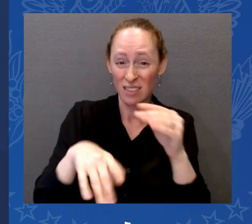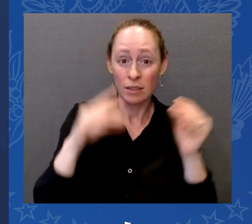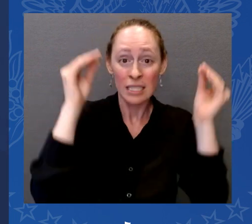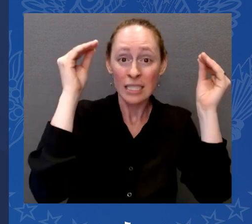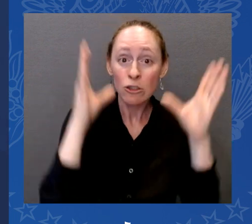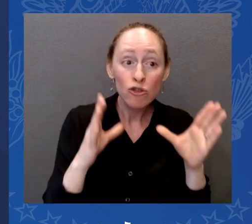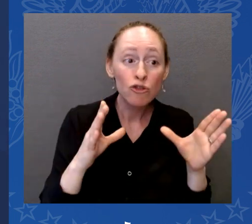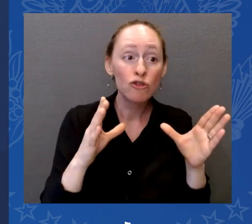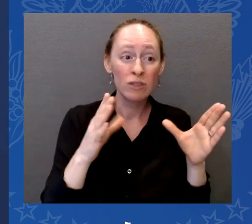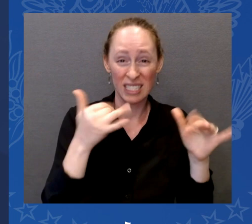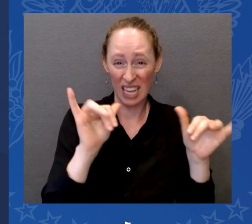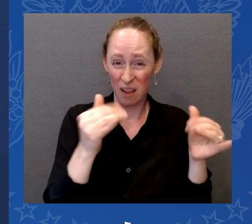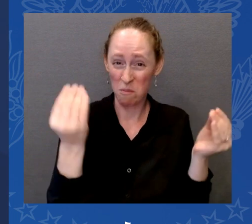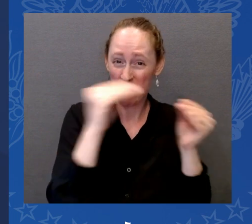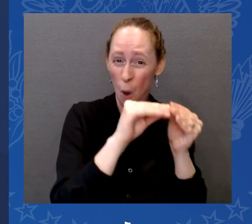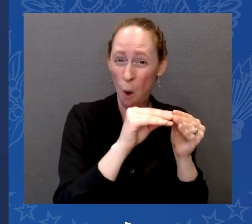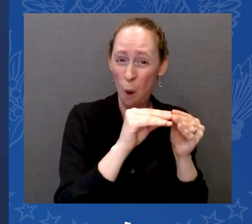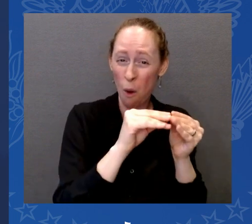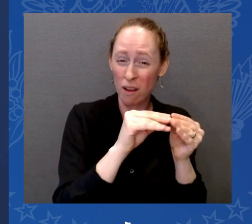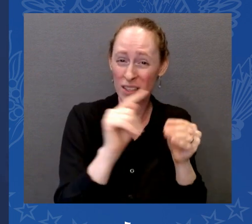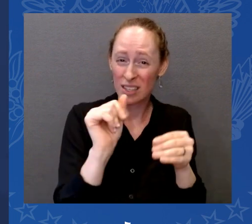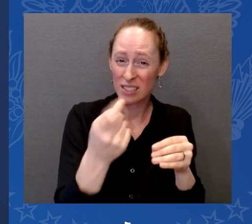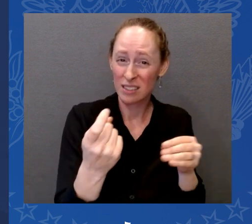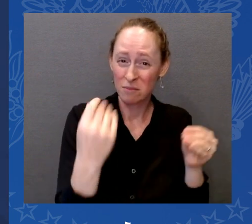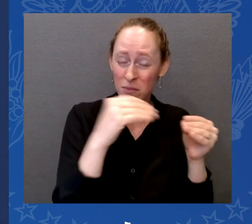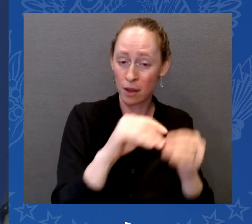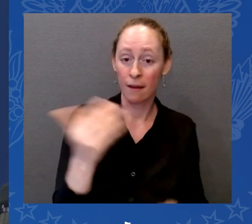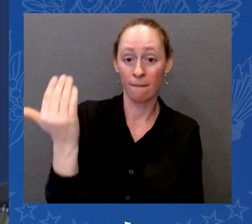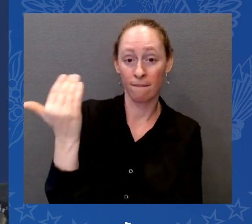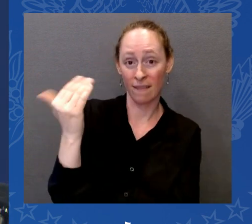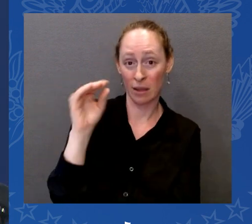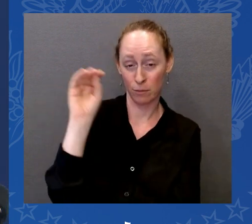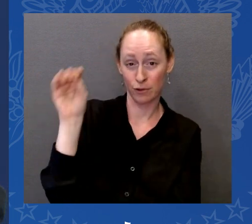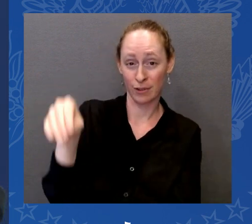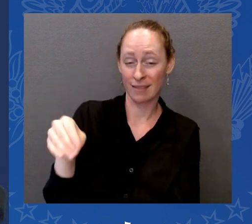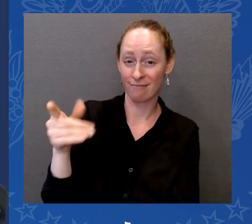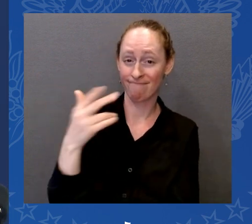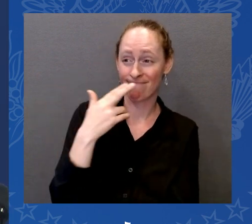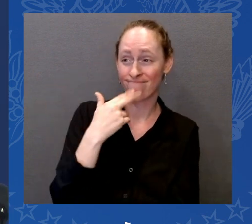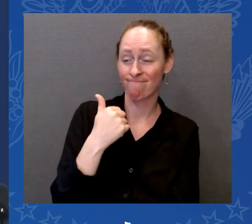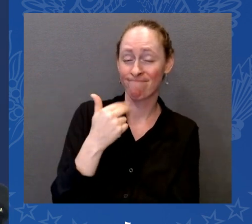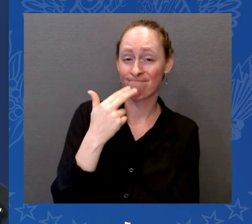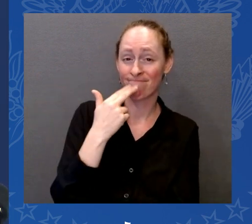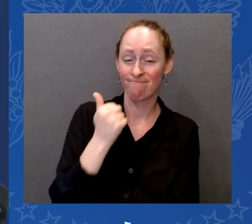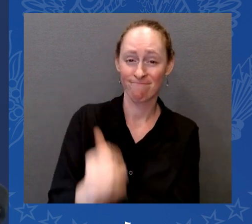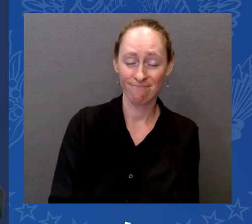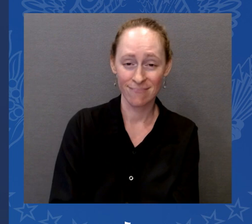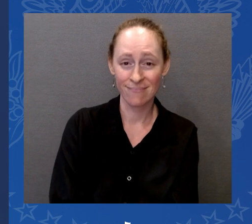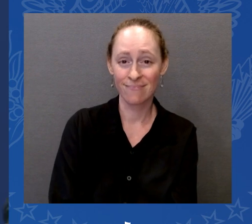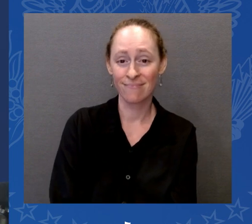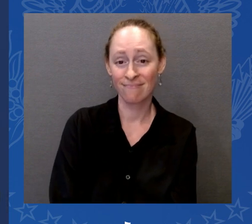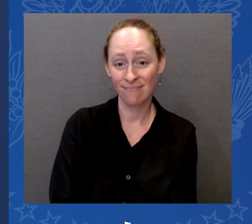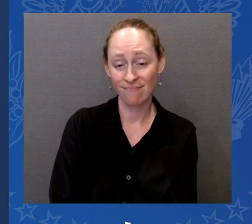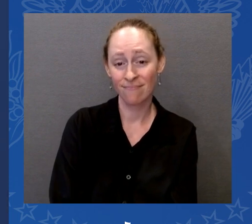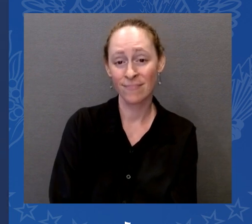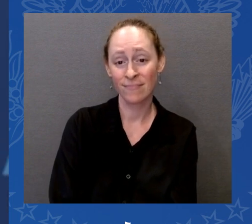15% increase in the minimum tax is going to make sure we're in good shape for a long time here.